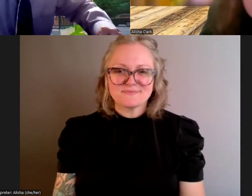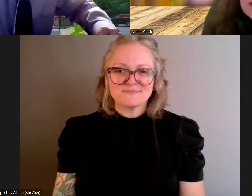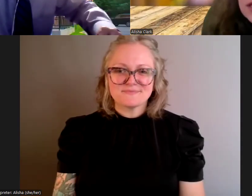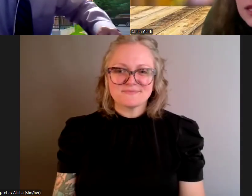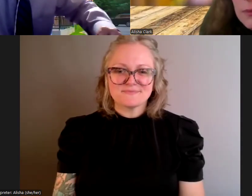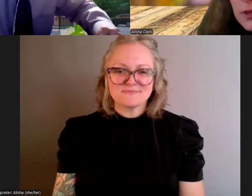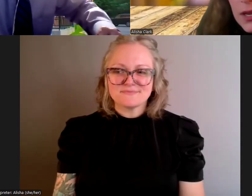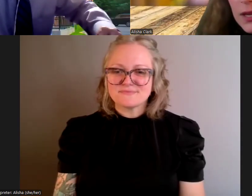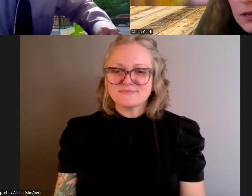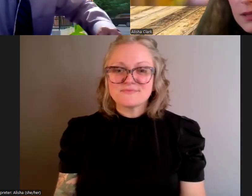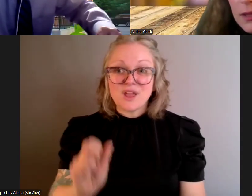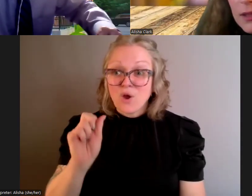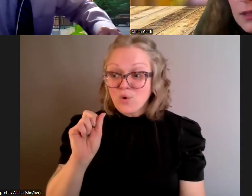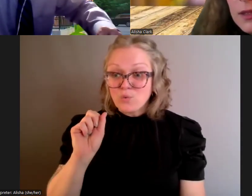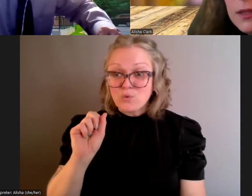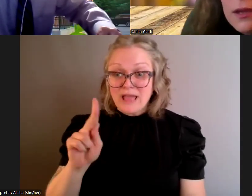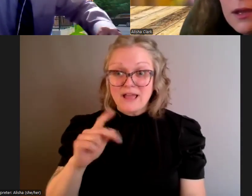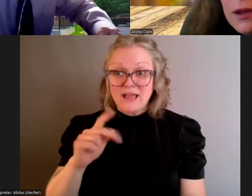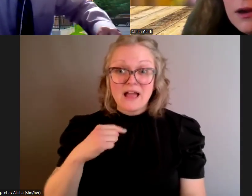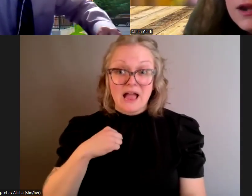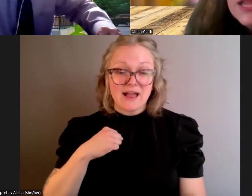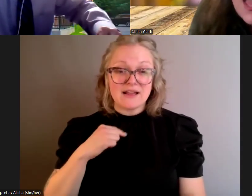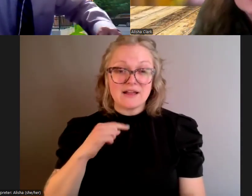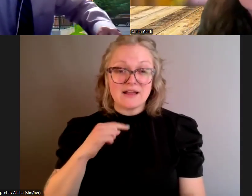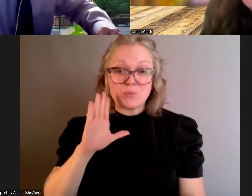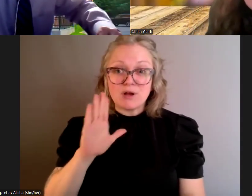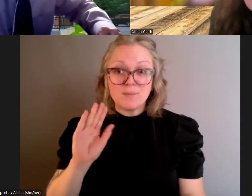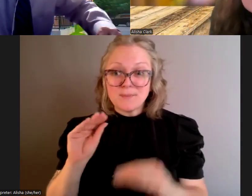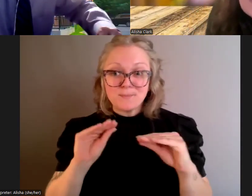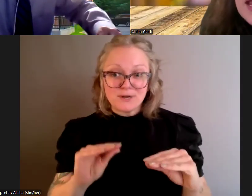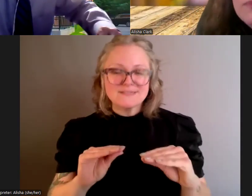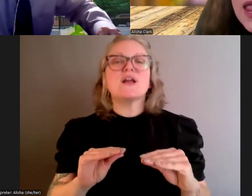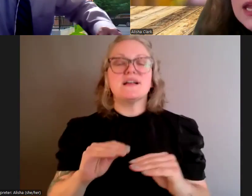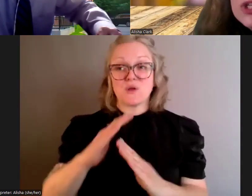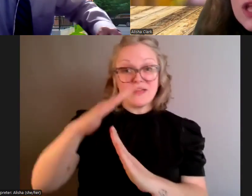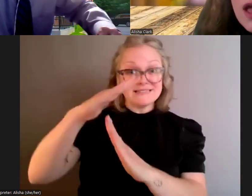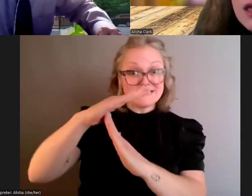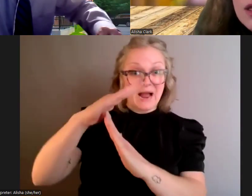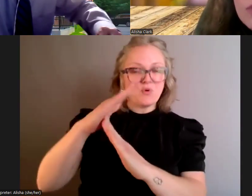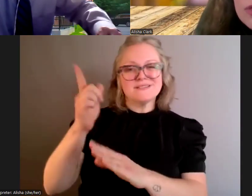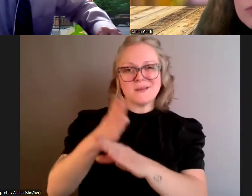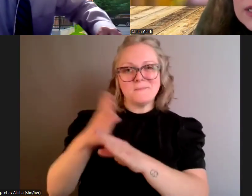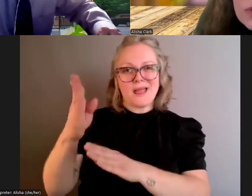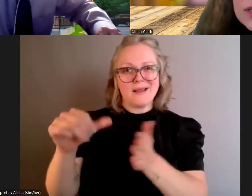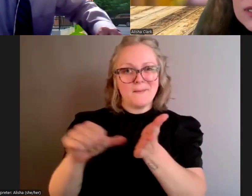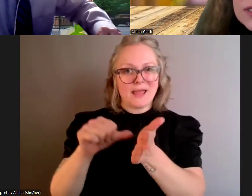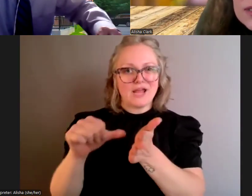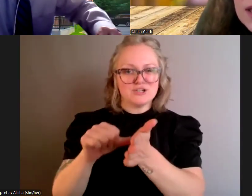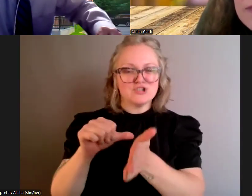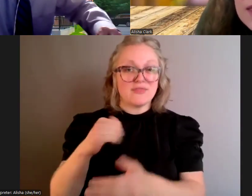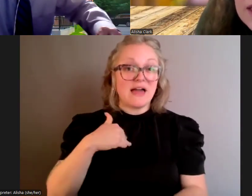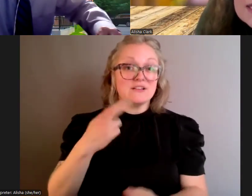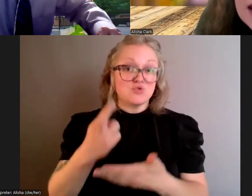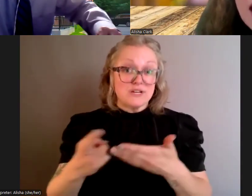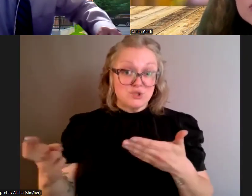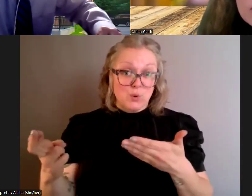Okay, I'm actually putting. All right, yeah, so the top one is the main page with the resources.